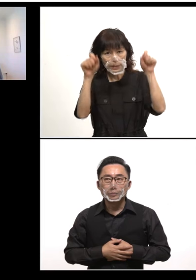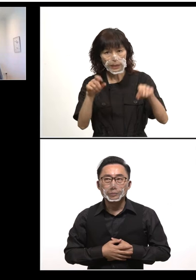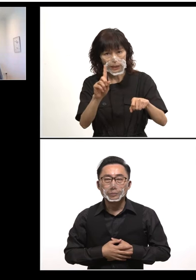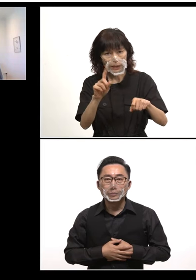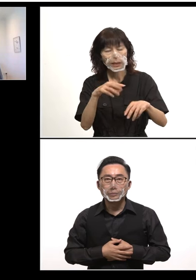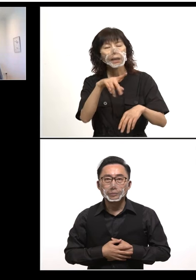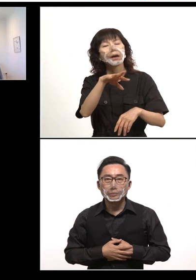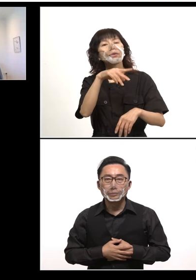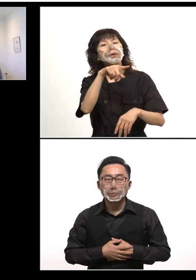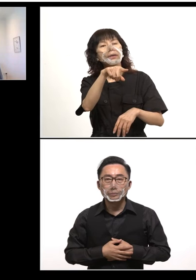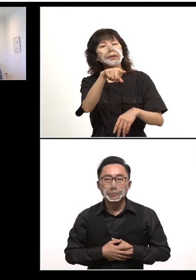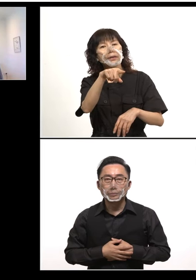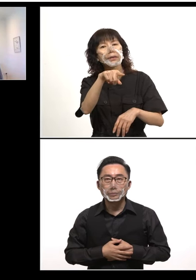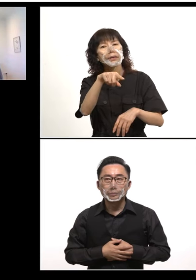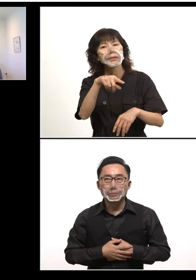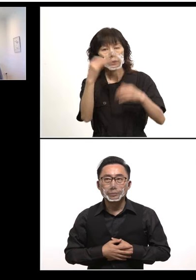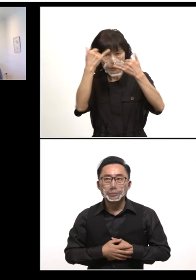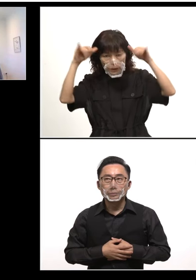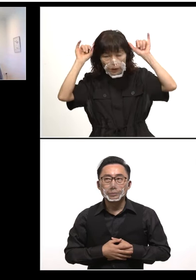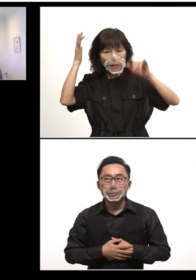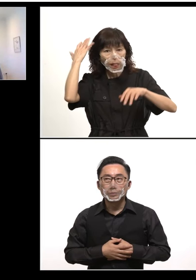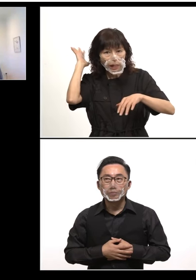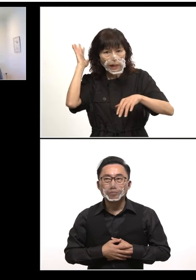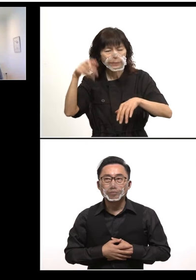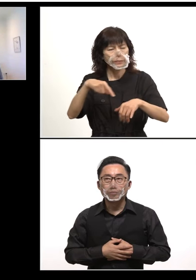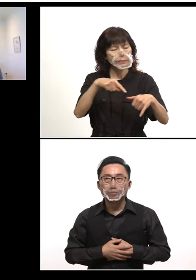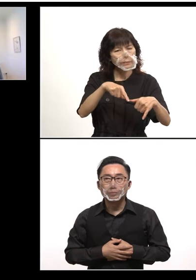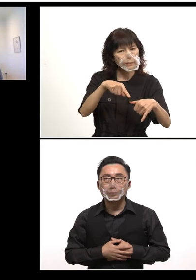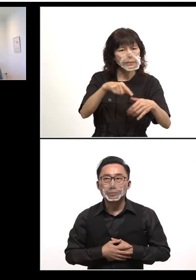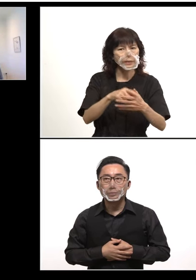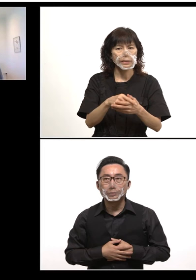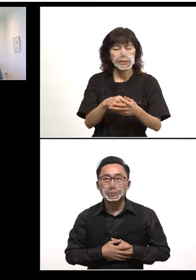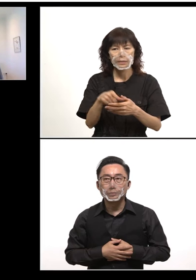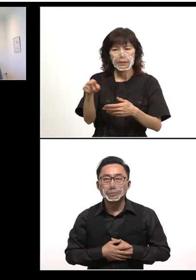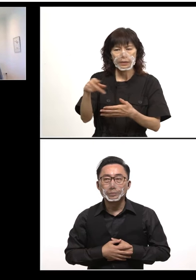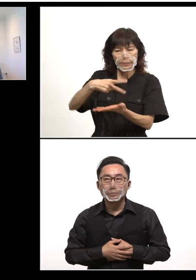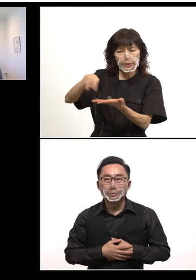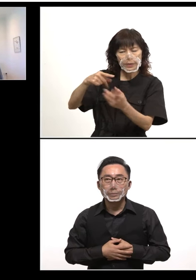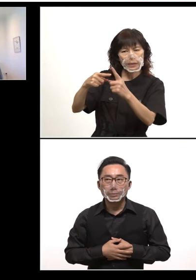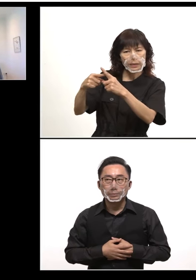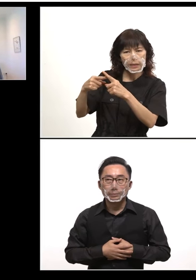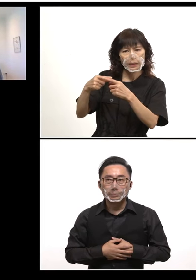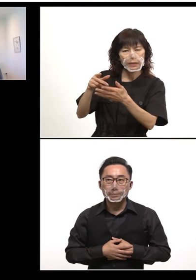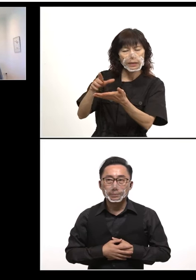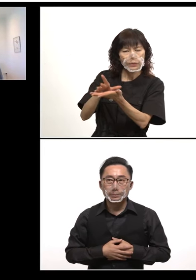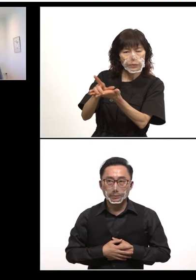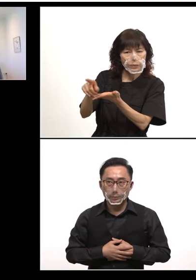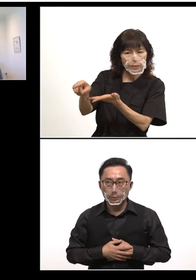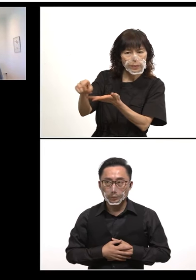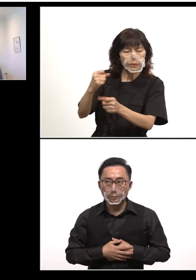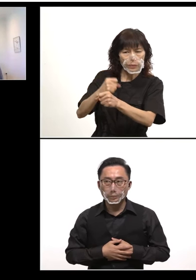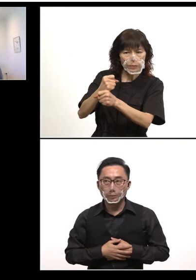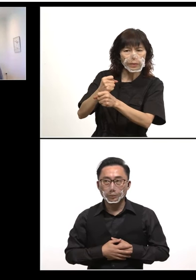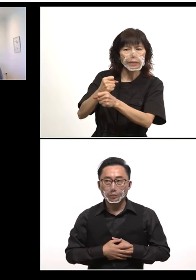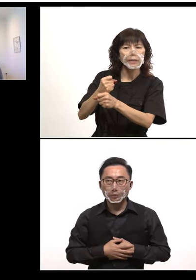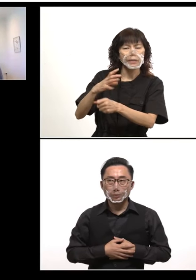Boy, how did you scout the dancer like, and how was he being staged as the solo dancer